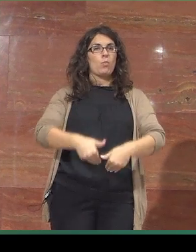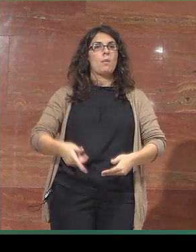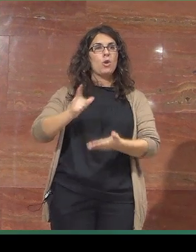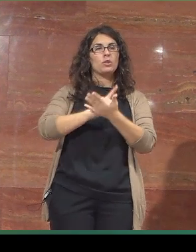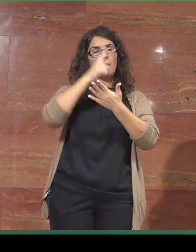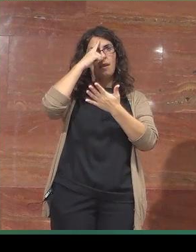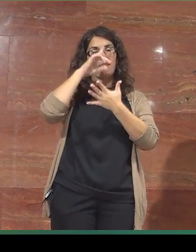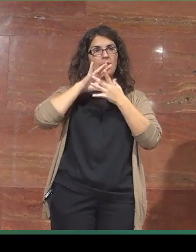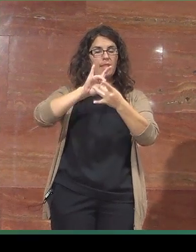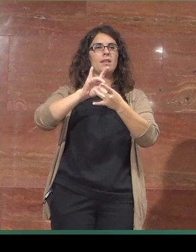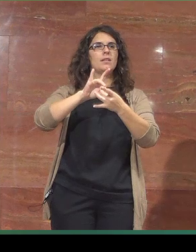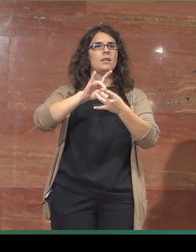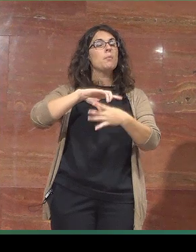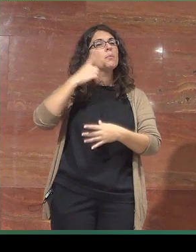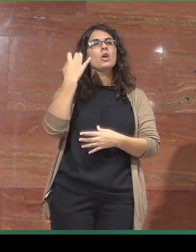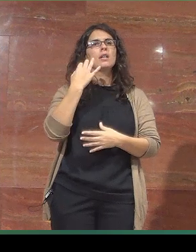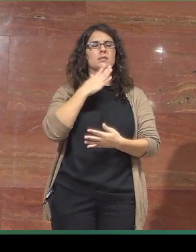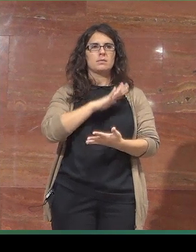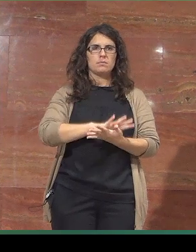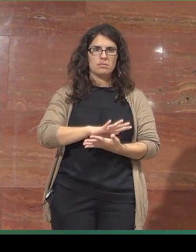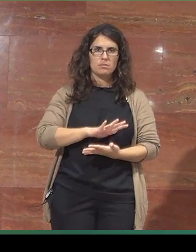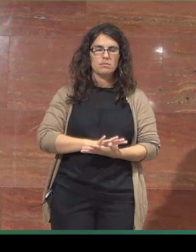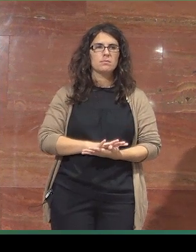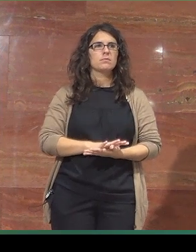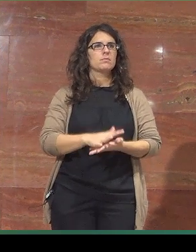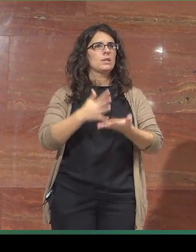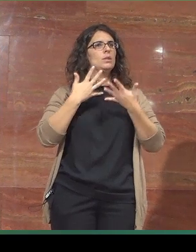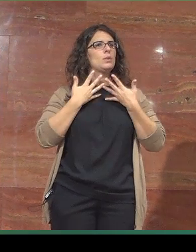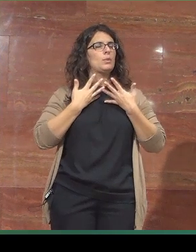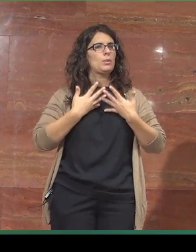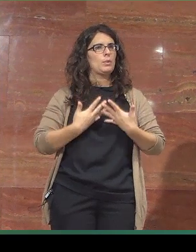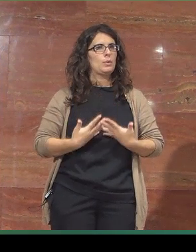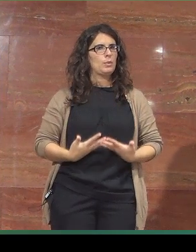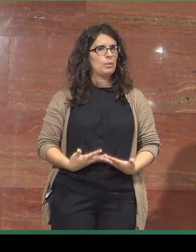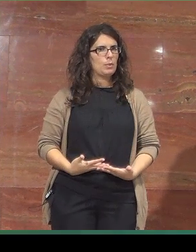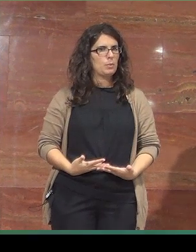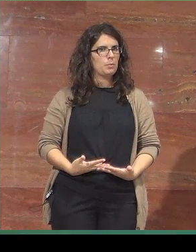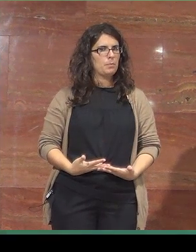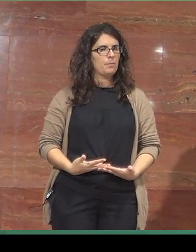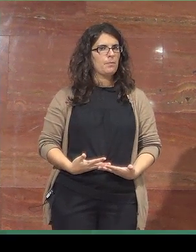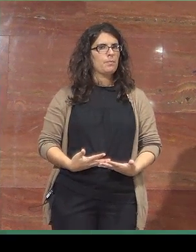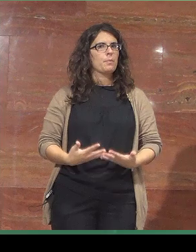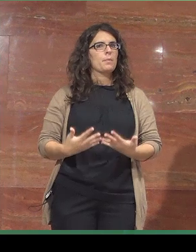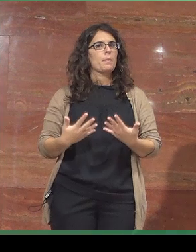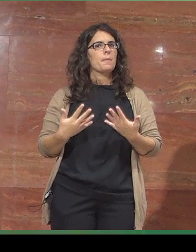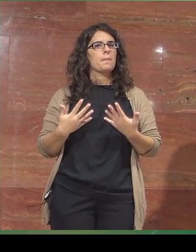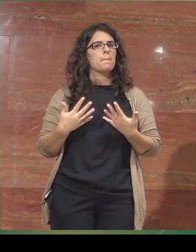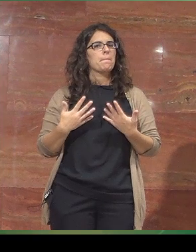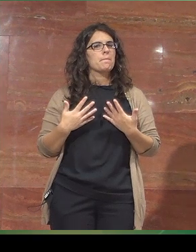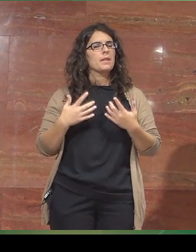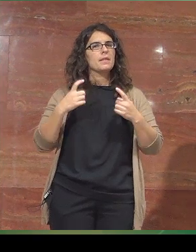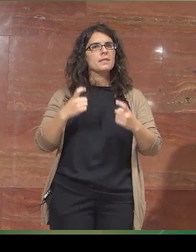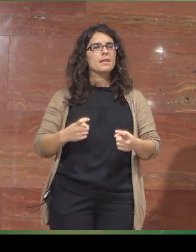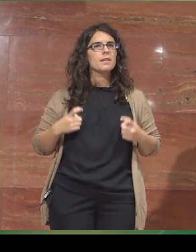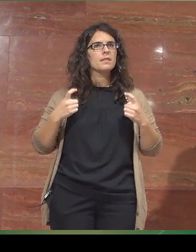is you are in a place who are not over functional. And